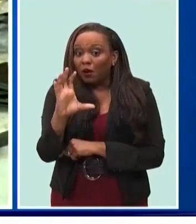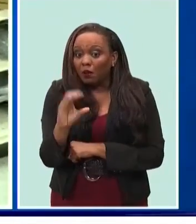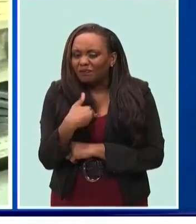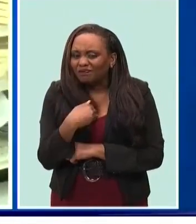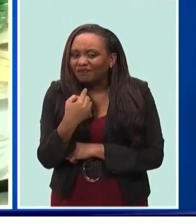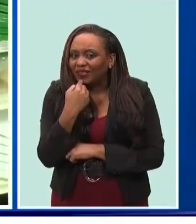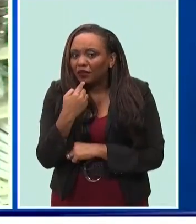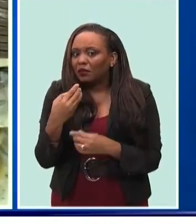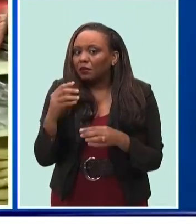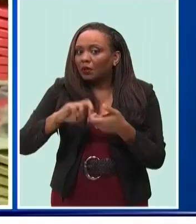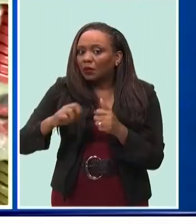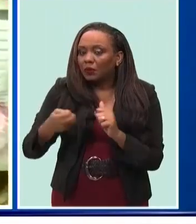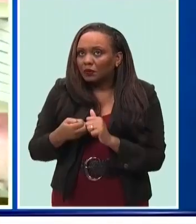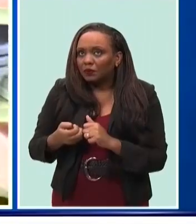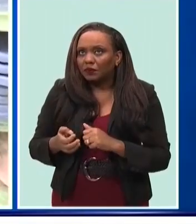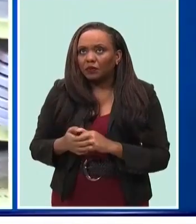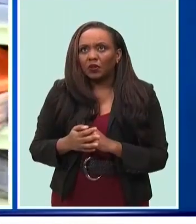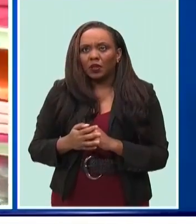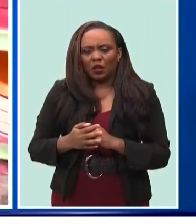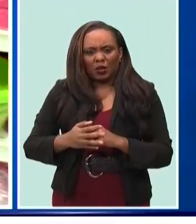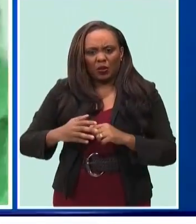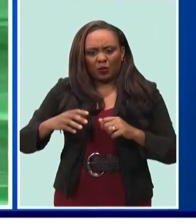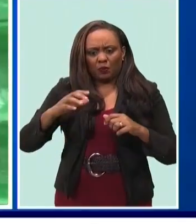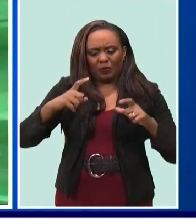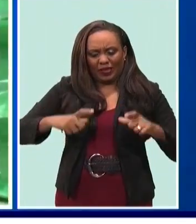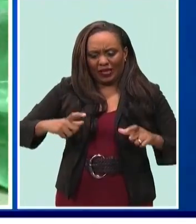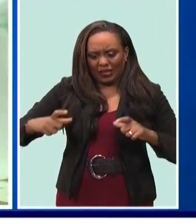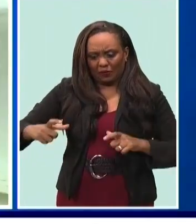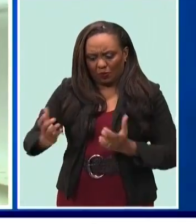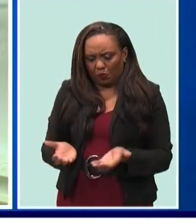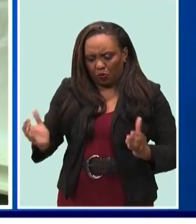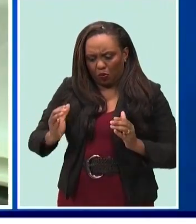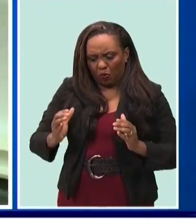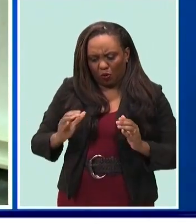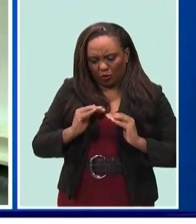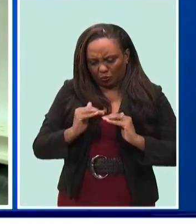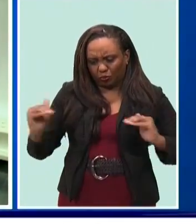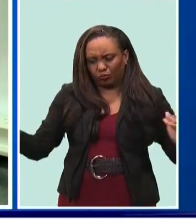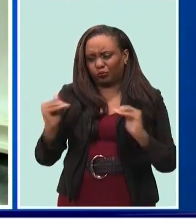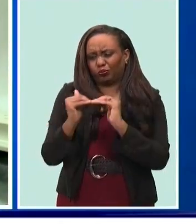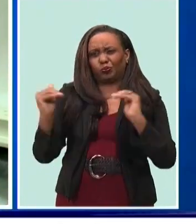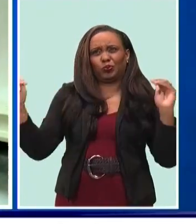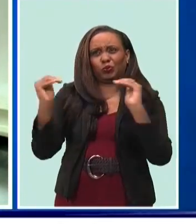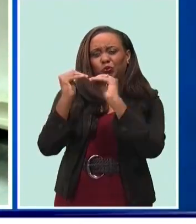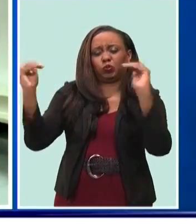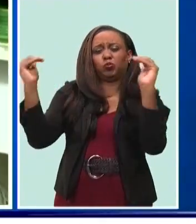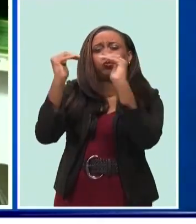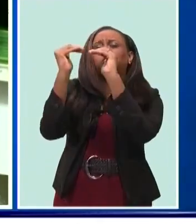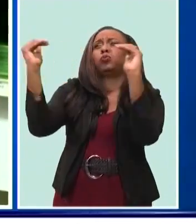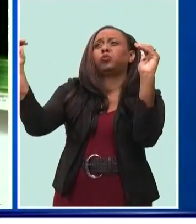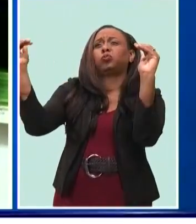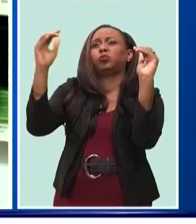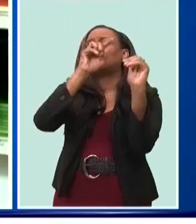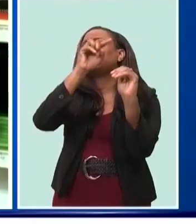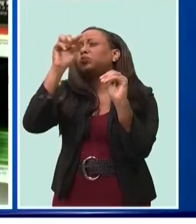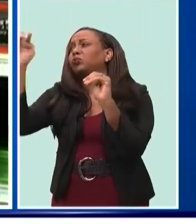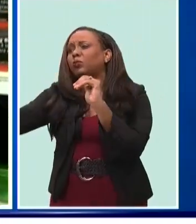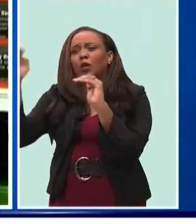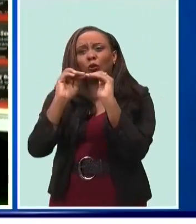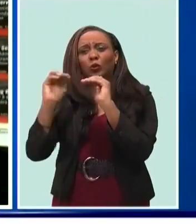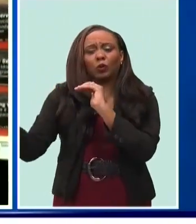serious problem. Aisles of plastic plates, bowls, cups and styrofoam containers that in less than a